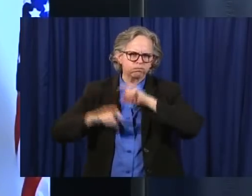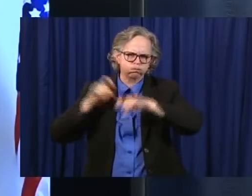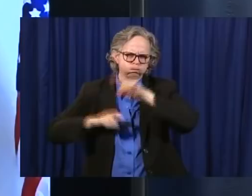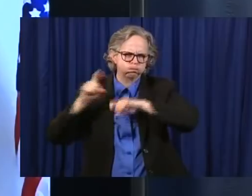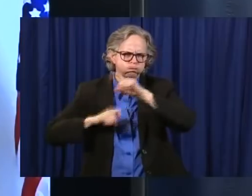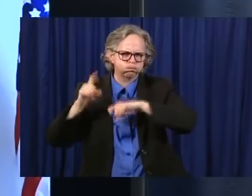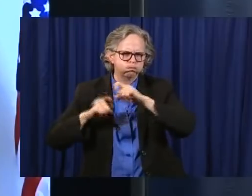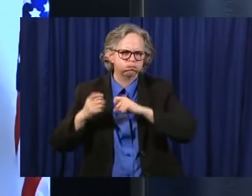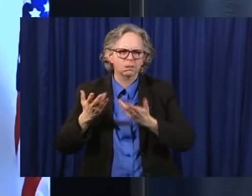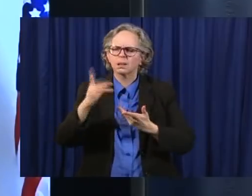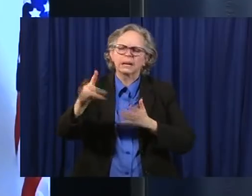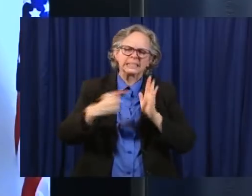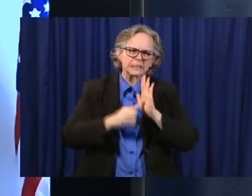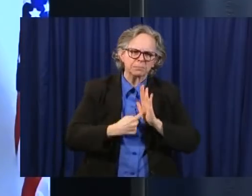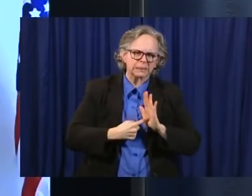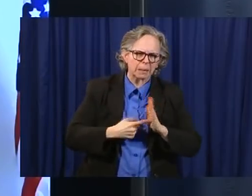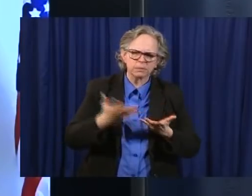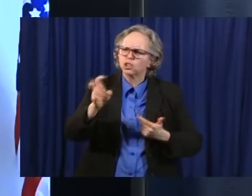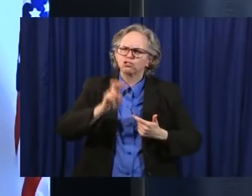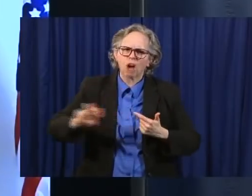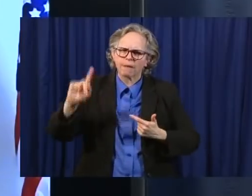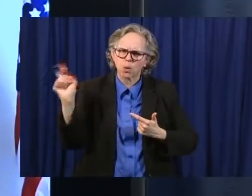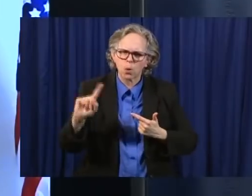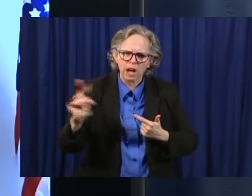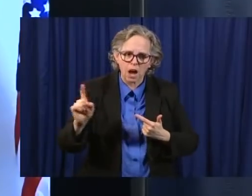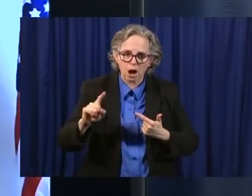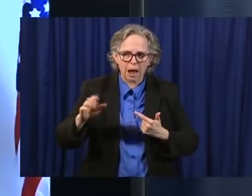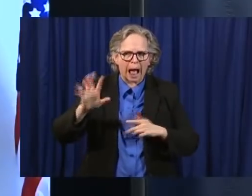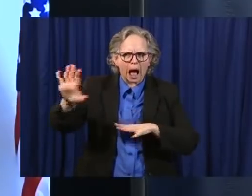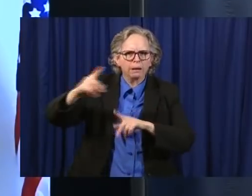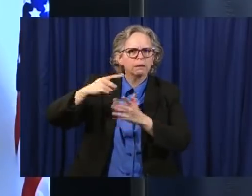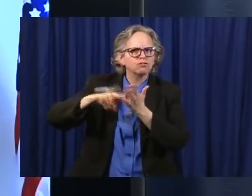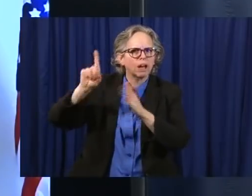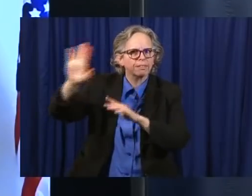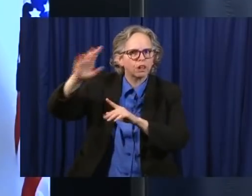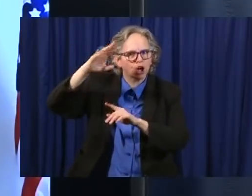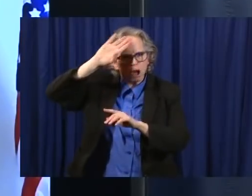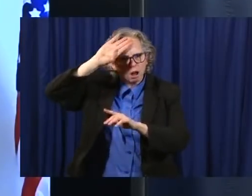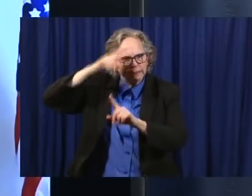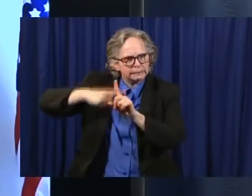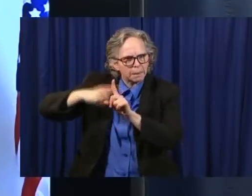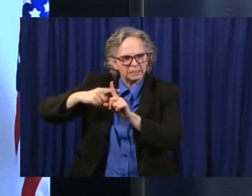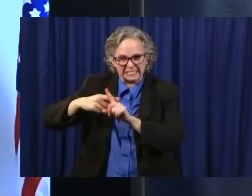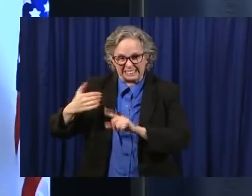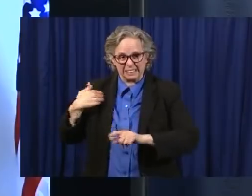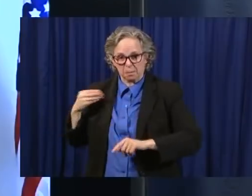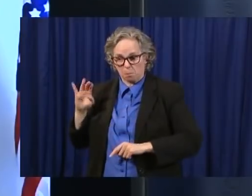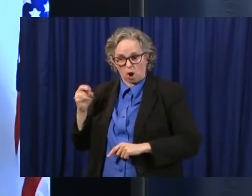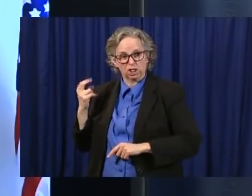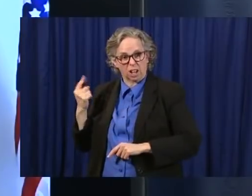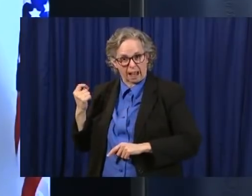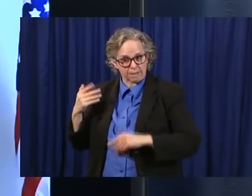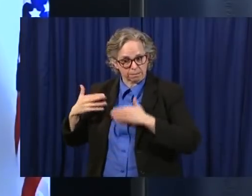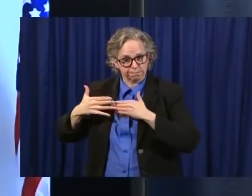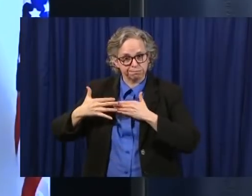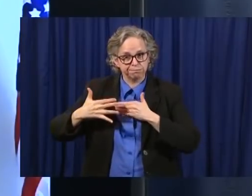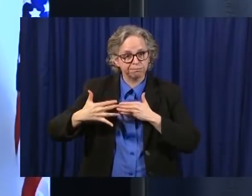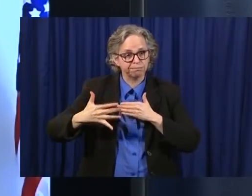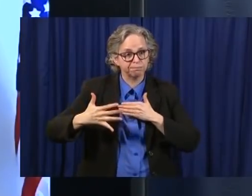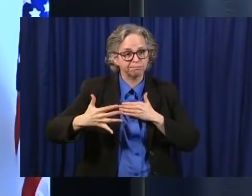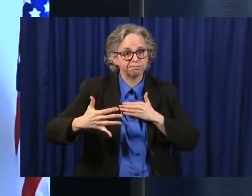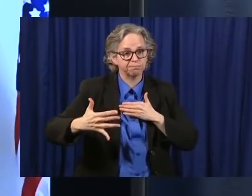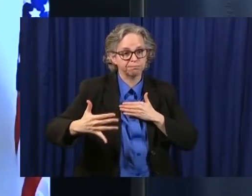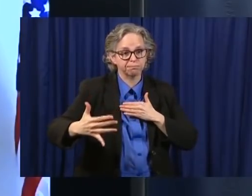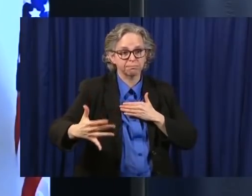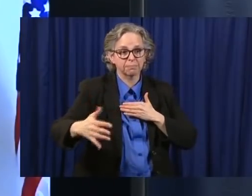signs, symptoms, travel, etc., and taking temperatures. So we started doing that then, and I think we're on version 8 of that